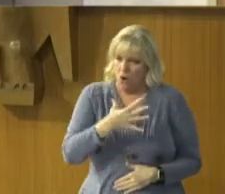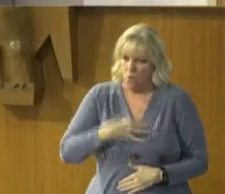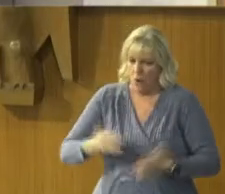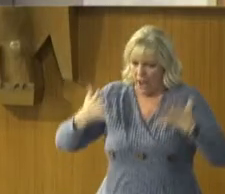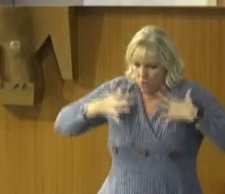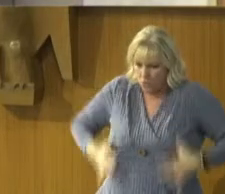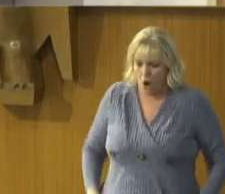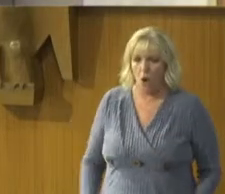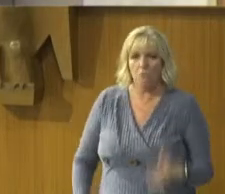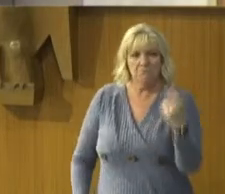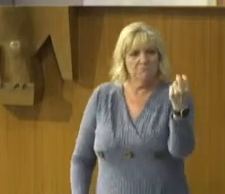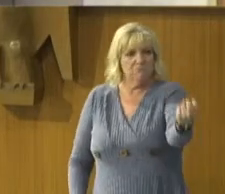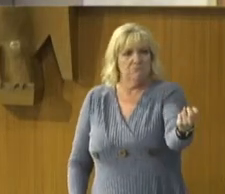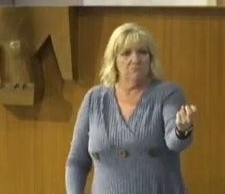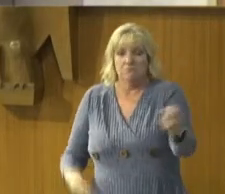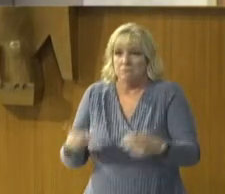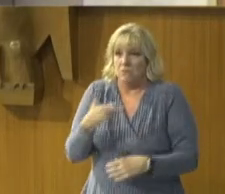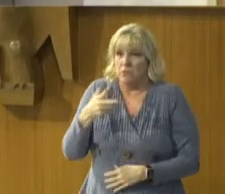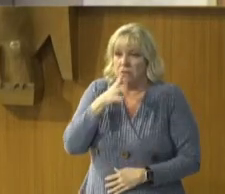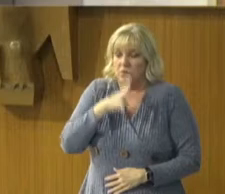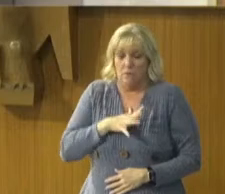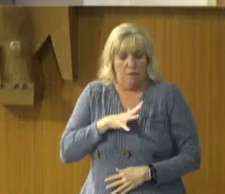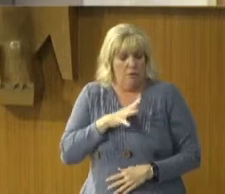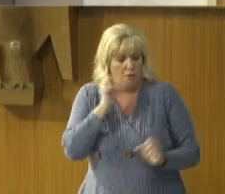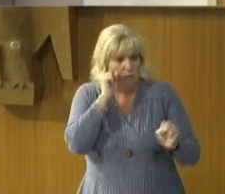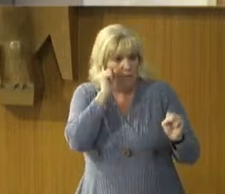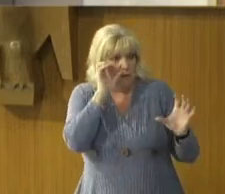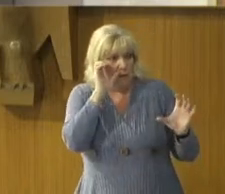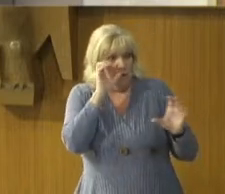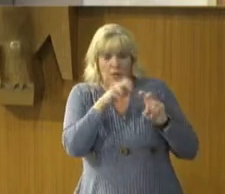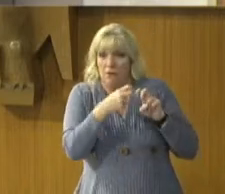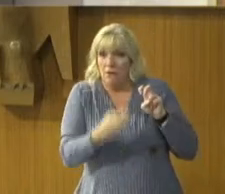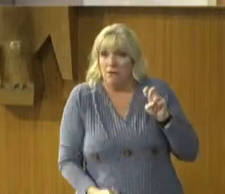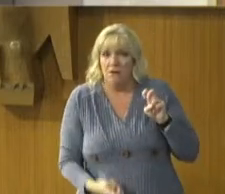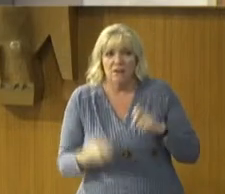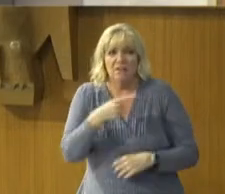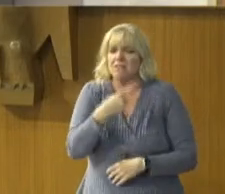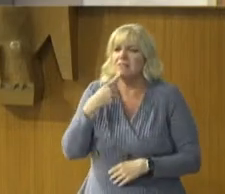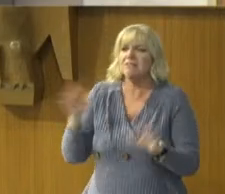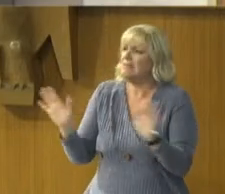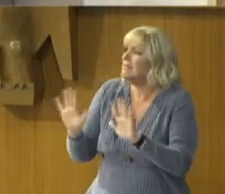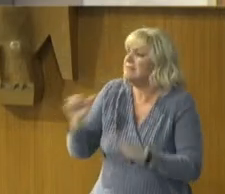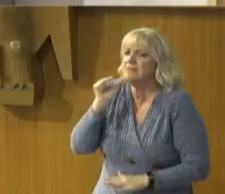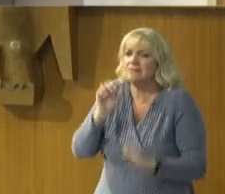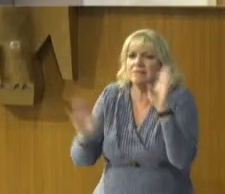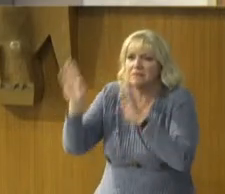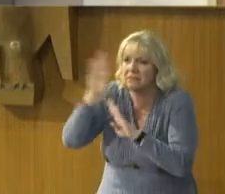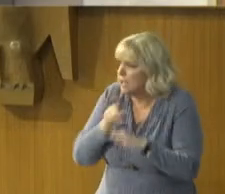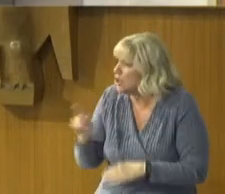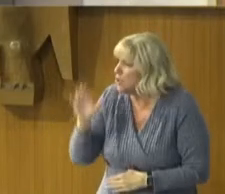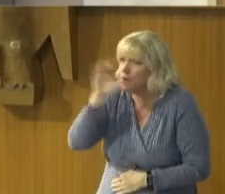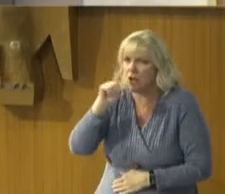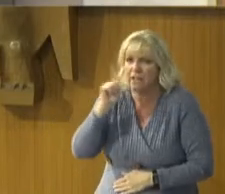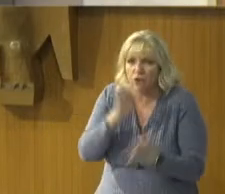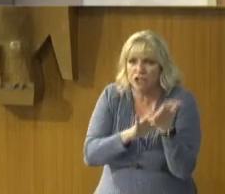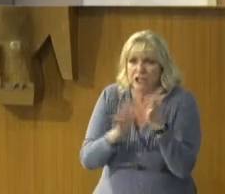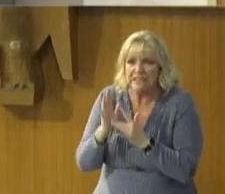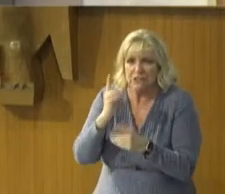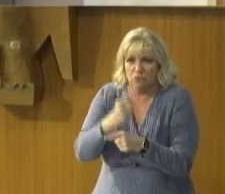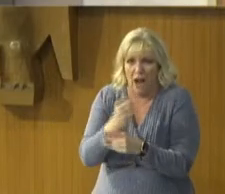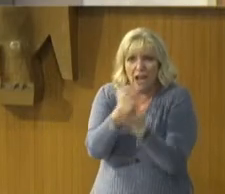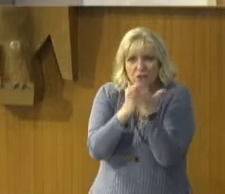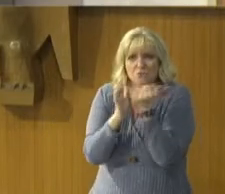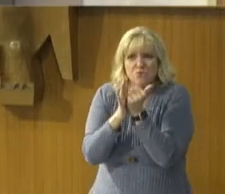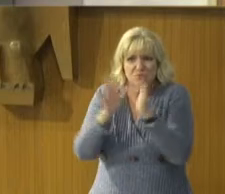side, and they were alarmed. But he said to them, "Do not be alarmed. You are looking for Jesus of Nazareth, who was